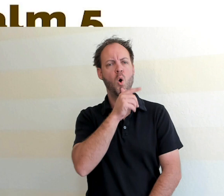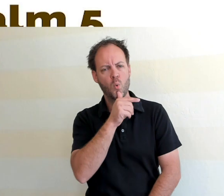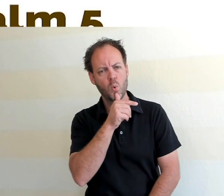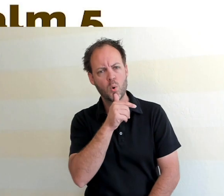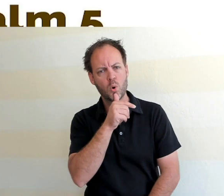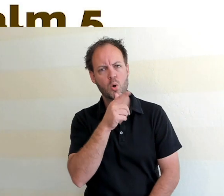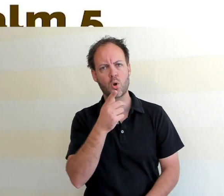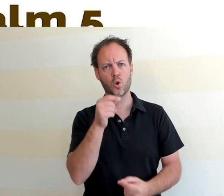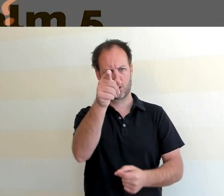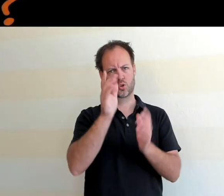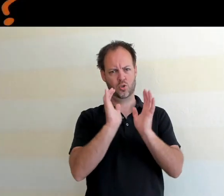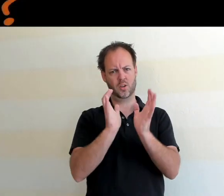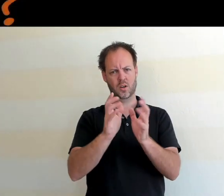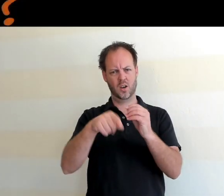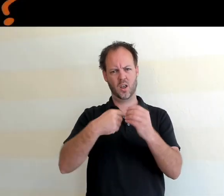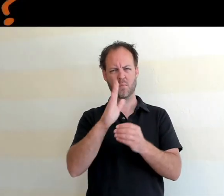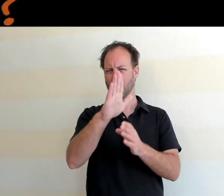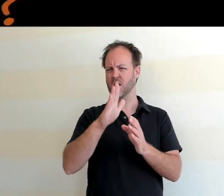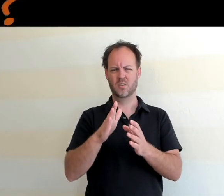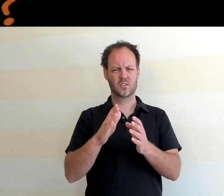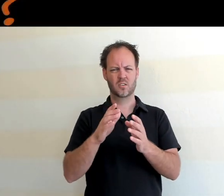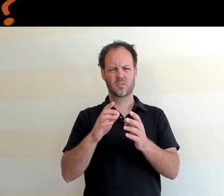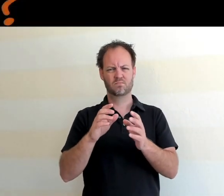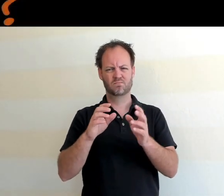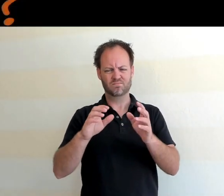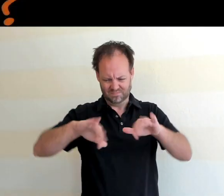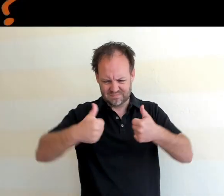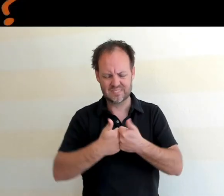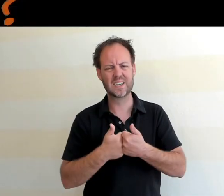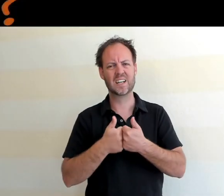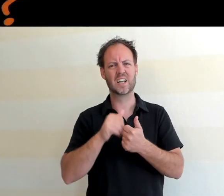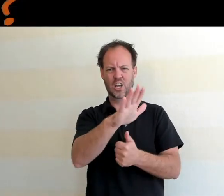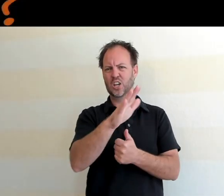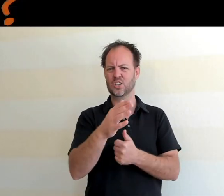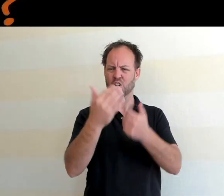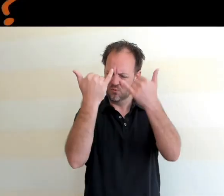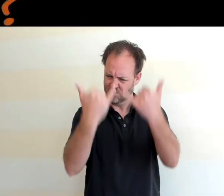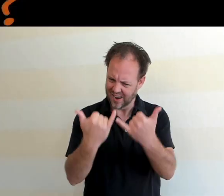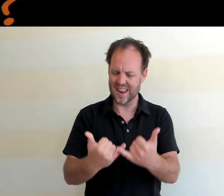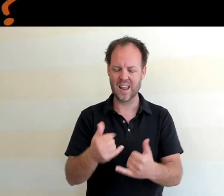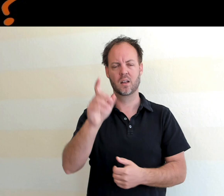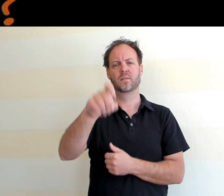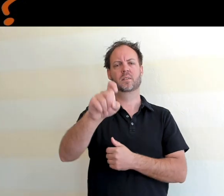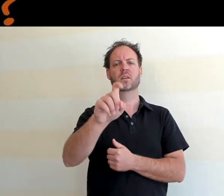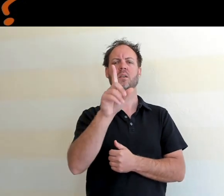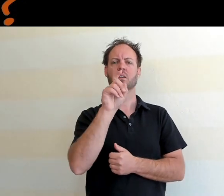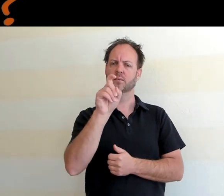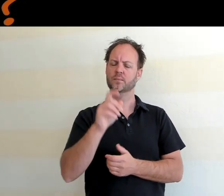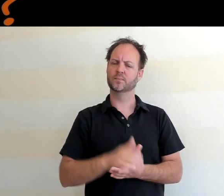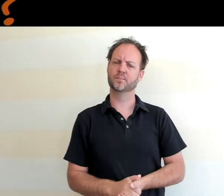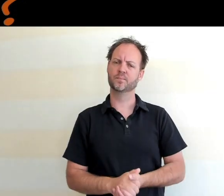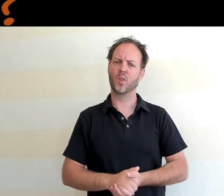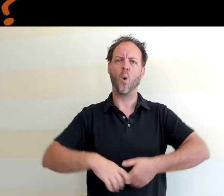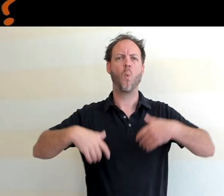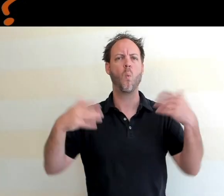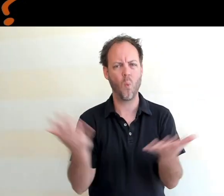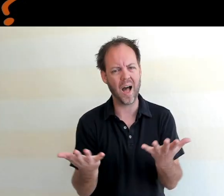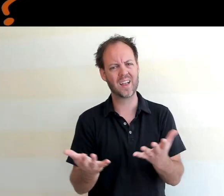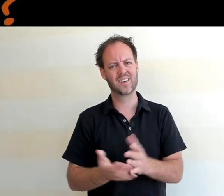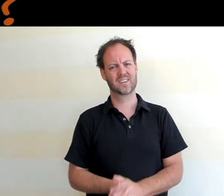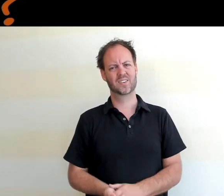Who do you talk to about your deepest concerns and your immediate needs?